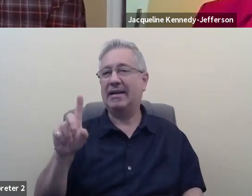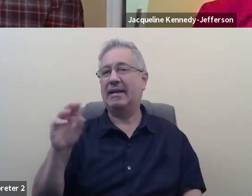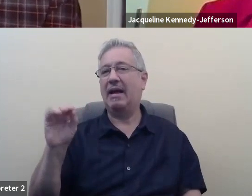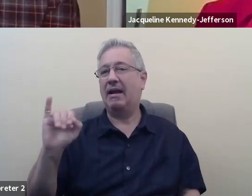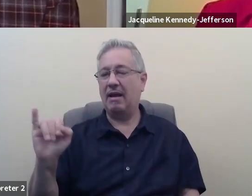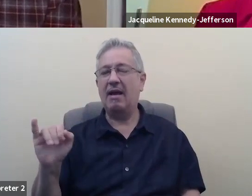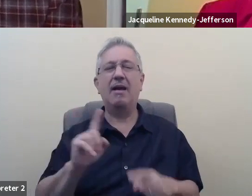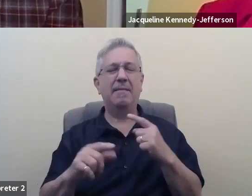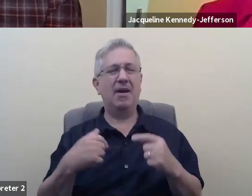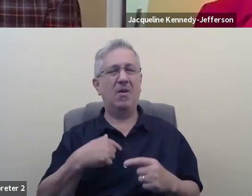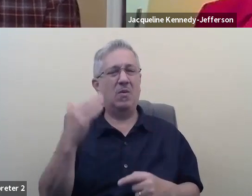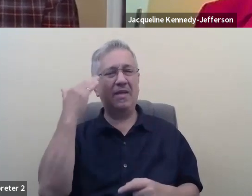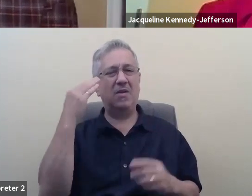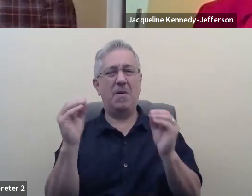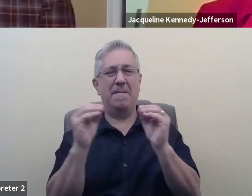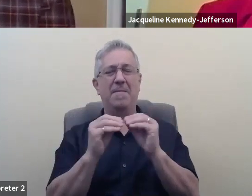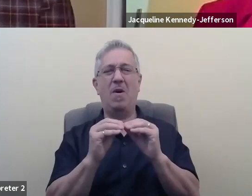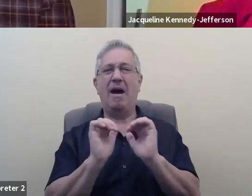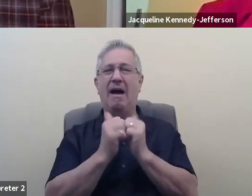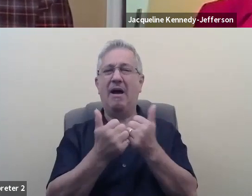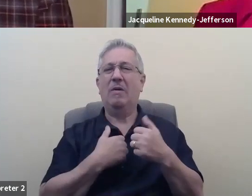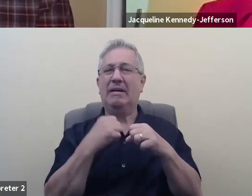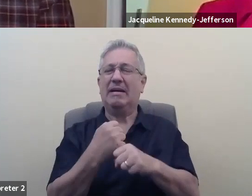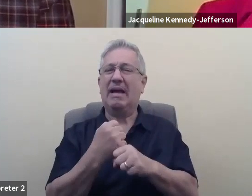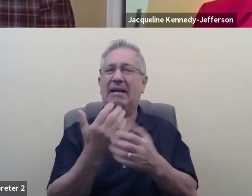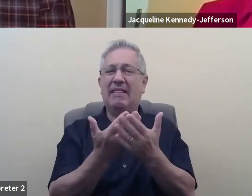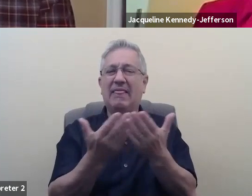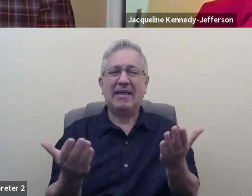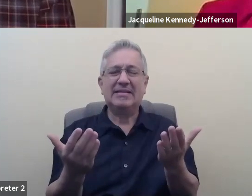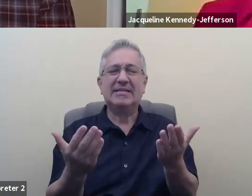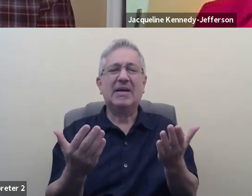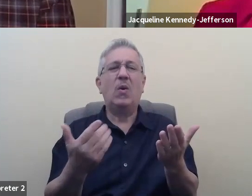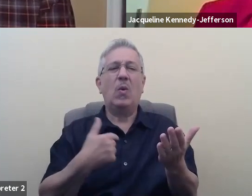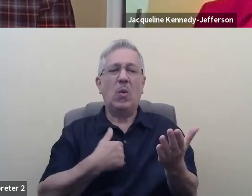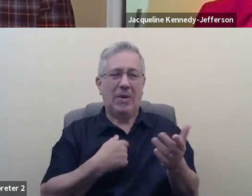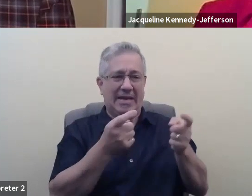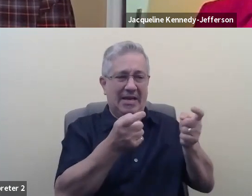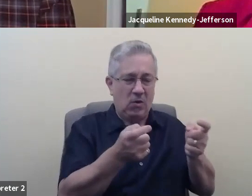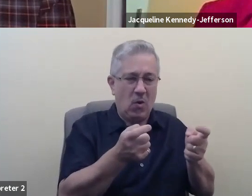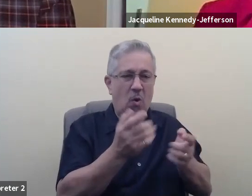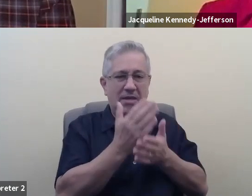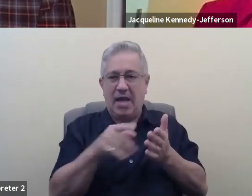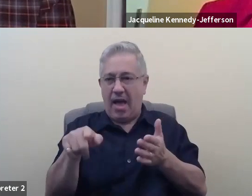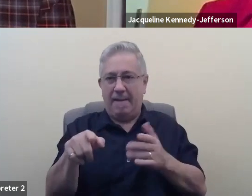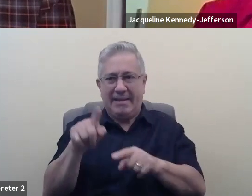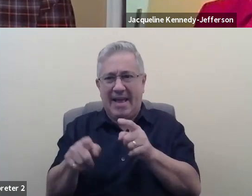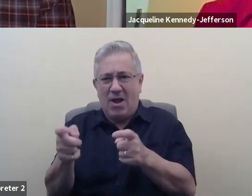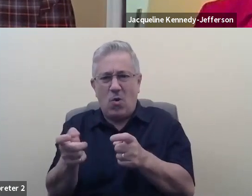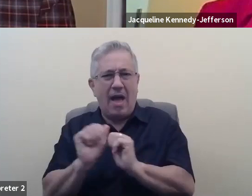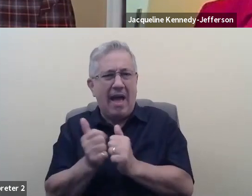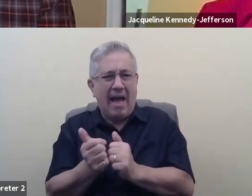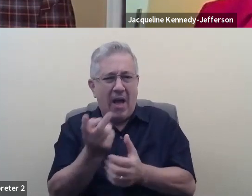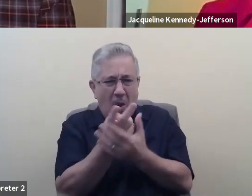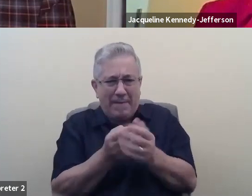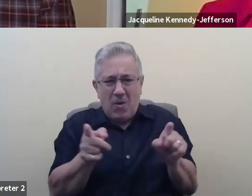know, we're taking what's given to us, things that we do not have control over, and we turn it into an opportunity